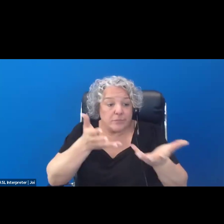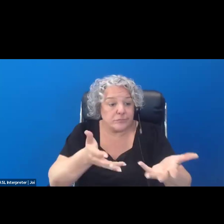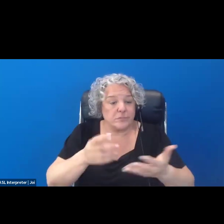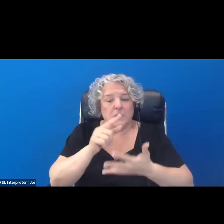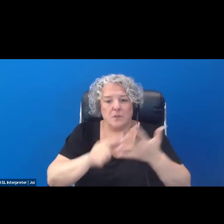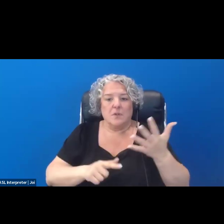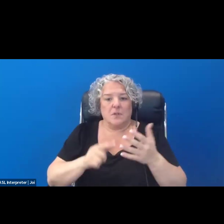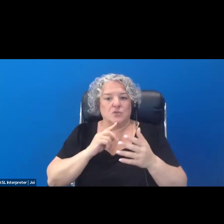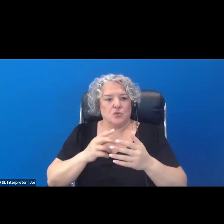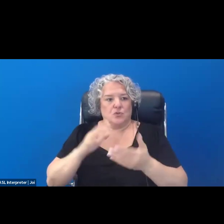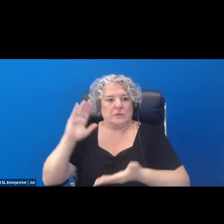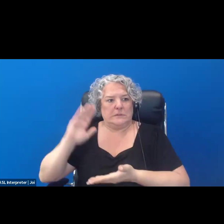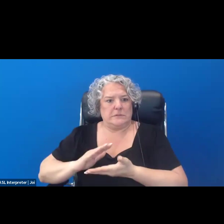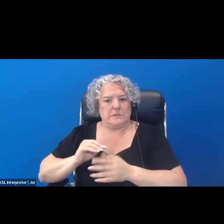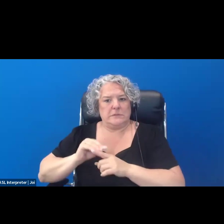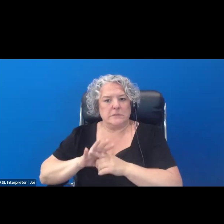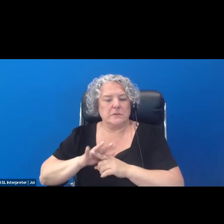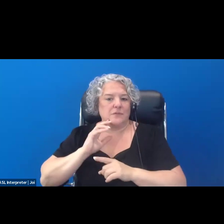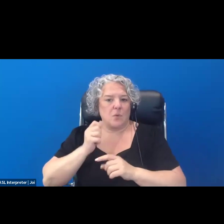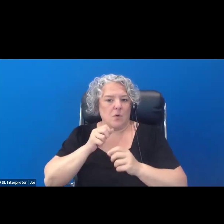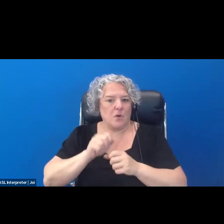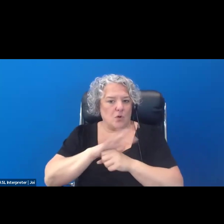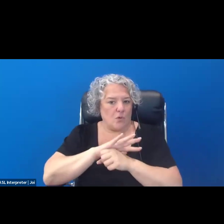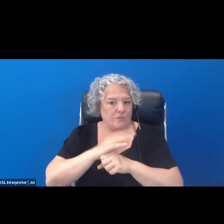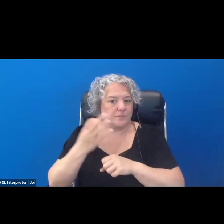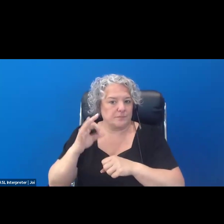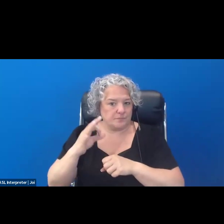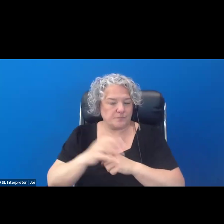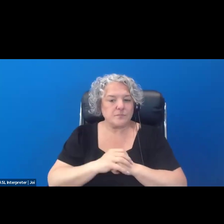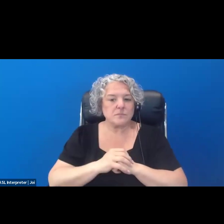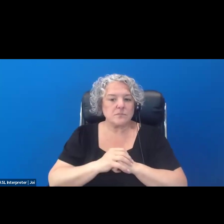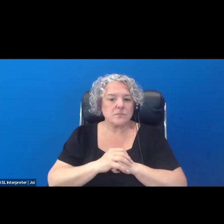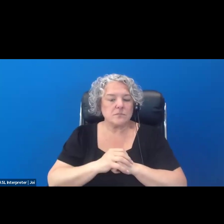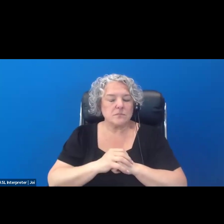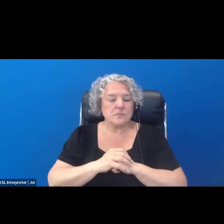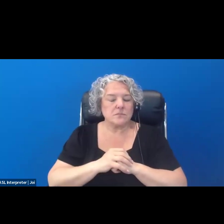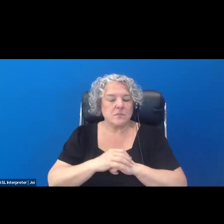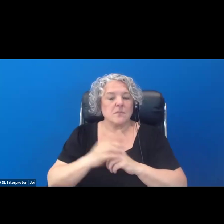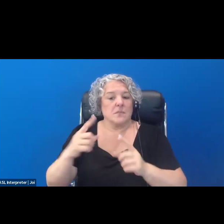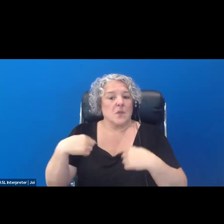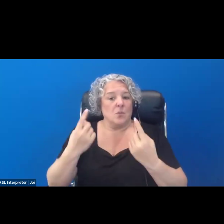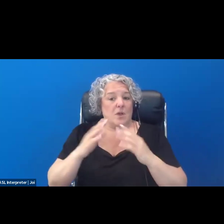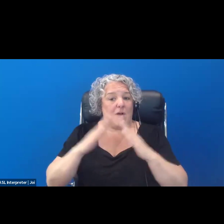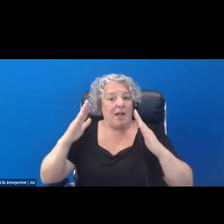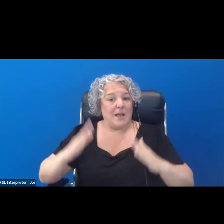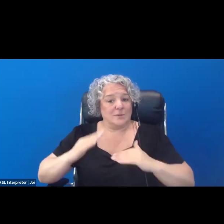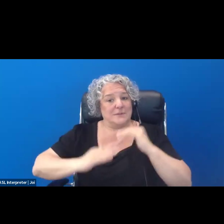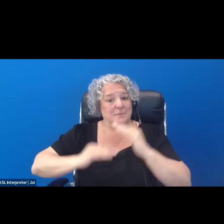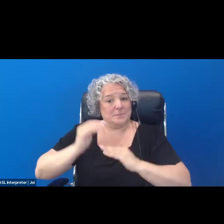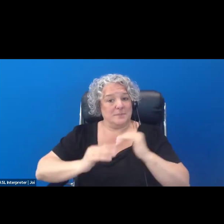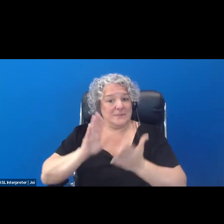the exposure and risk of COVID-19. And since we are a housing capacity building